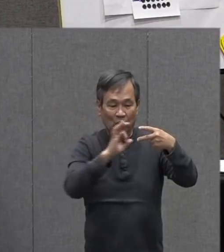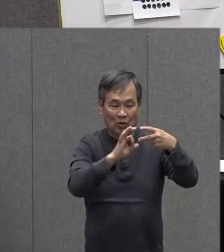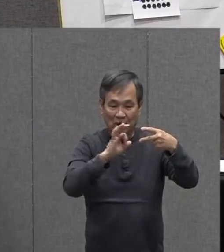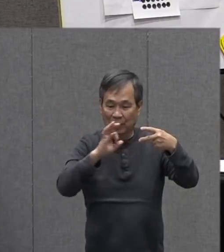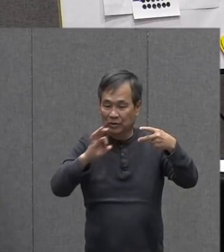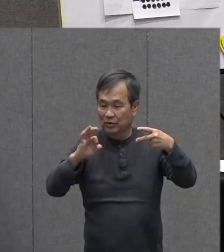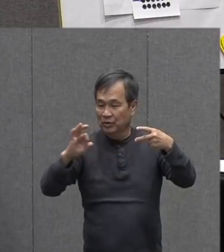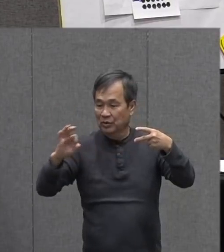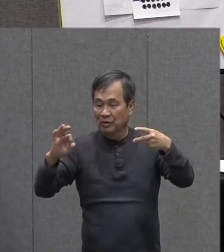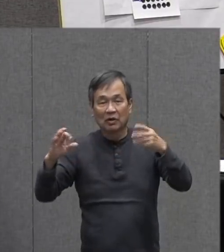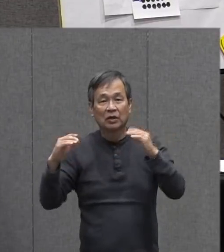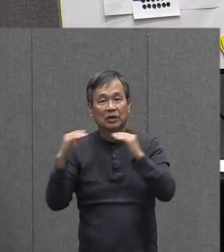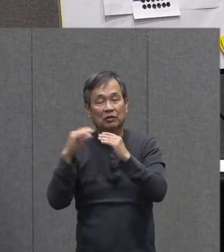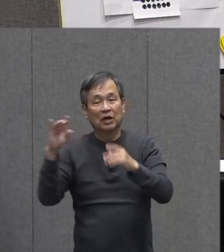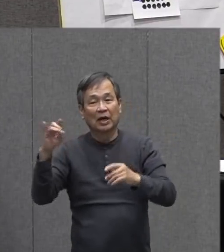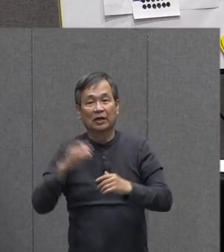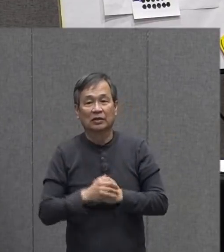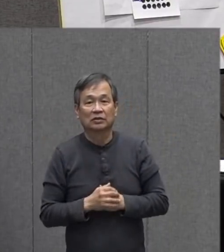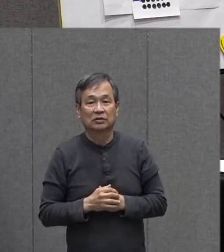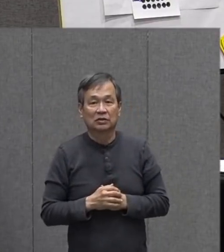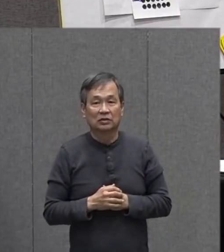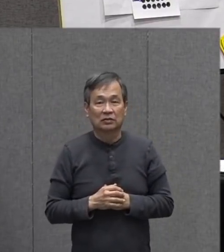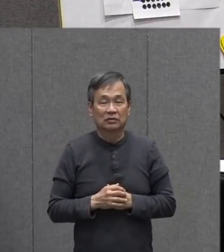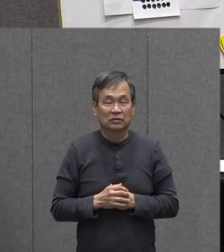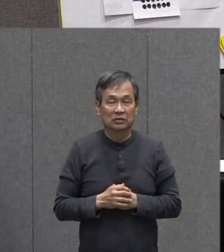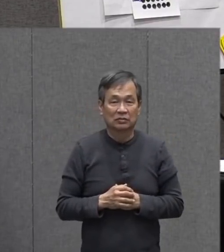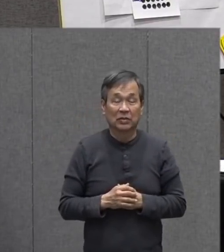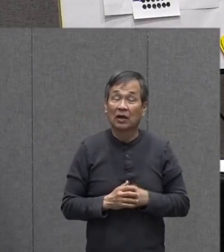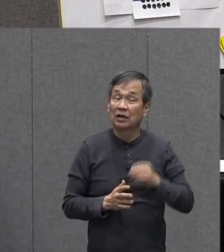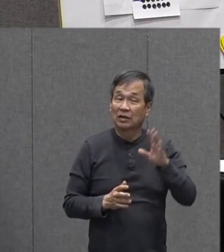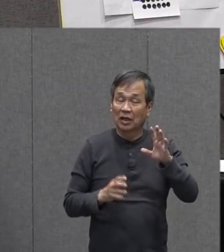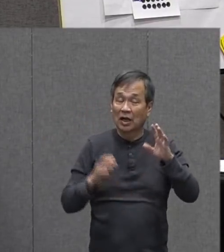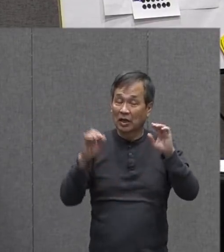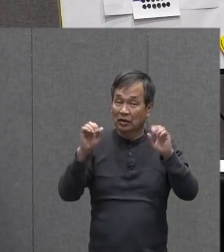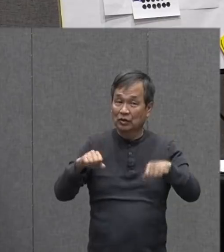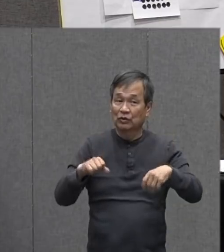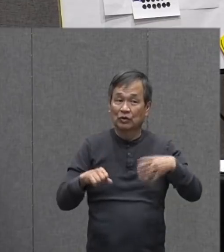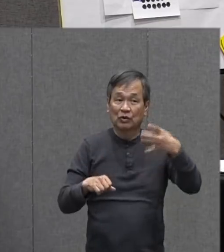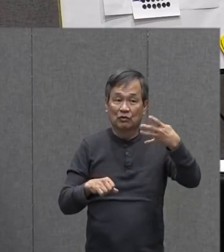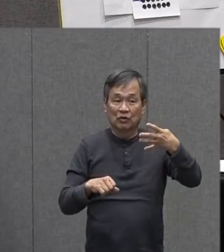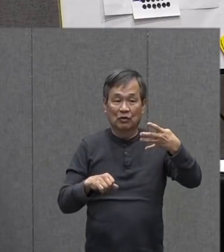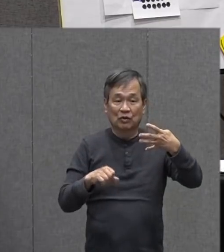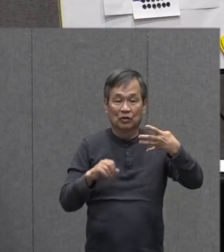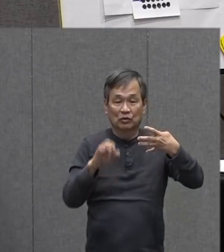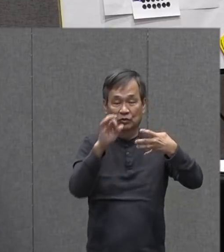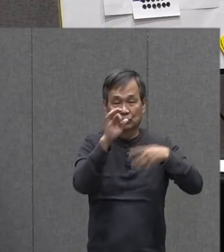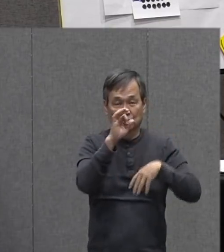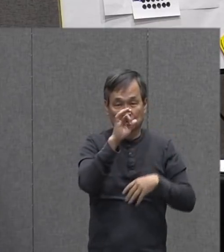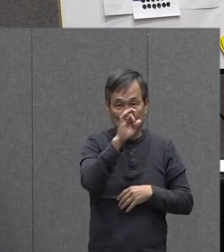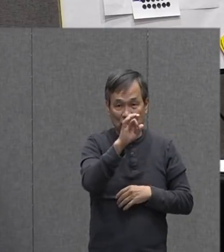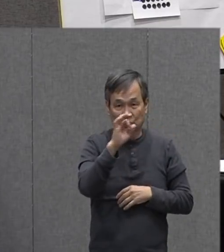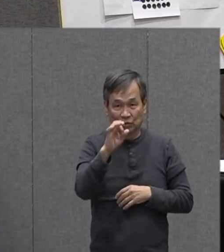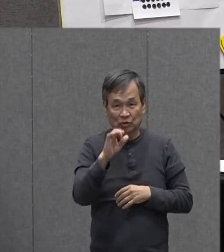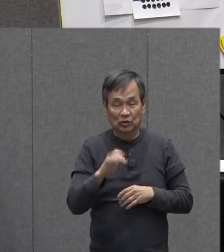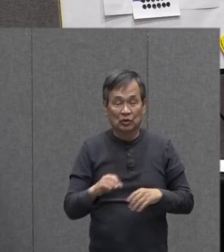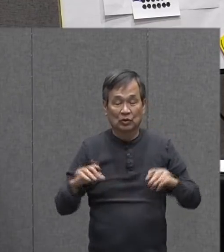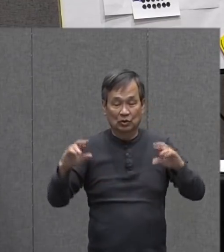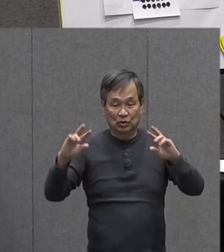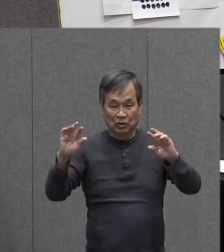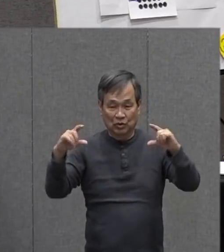1,000 times 0, what would I have? I'd have 0 because I'd